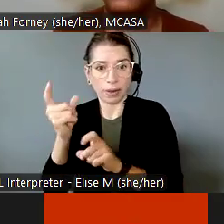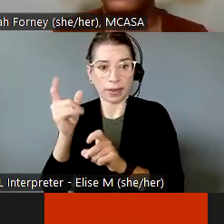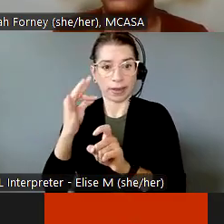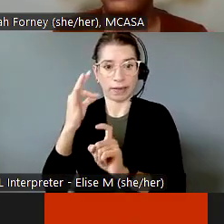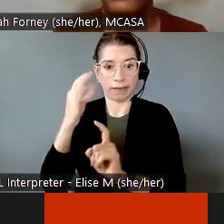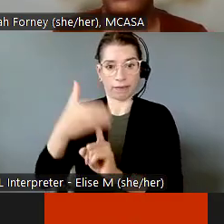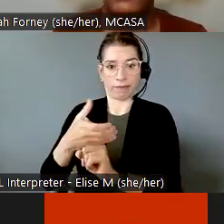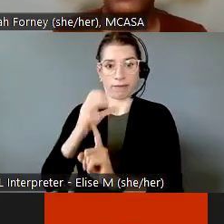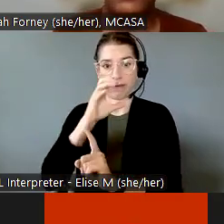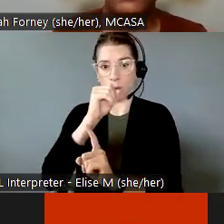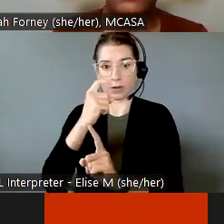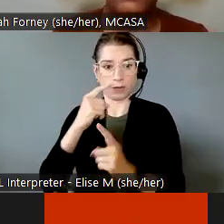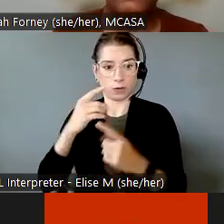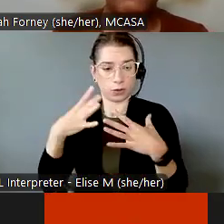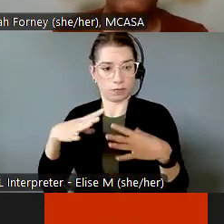attire?